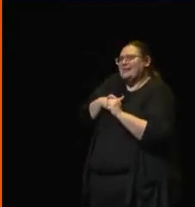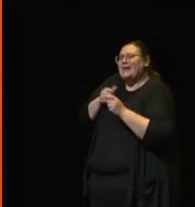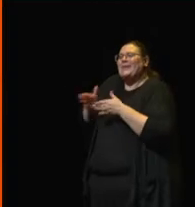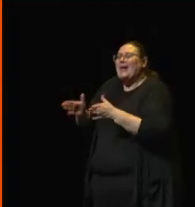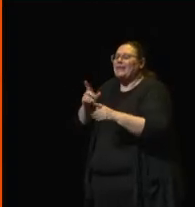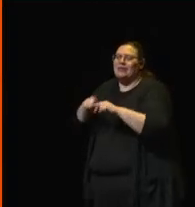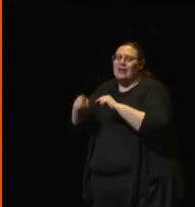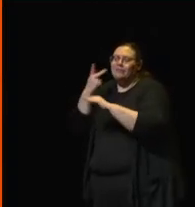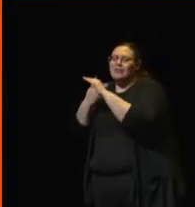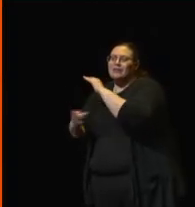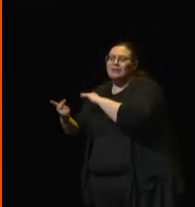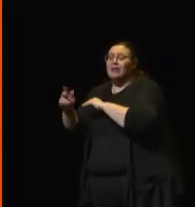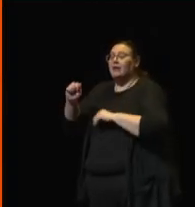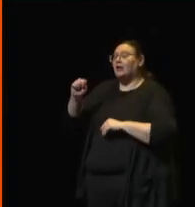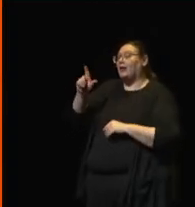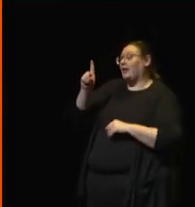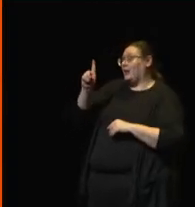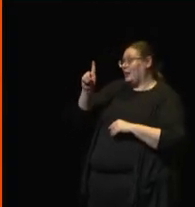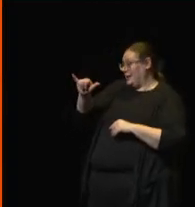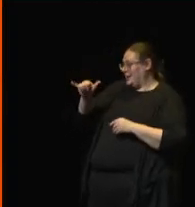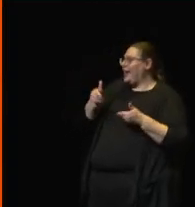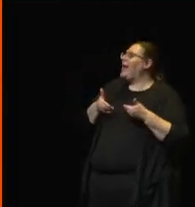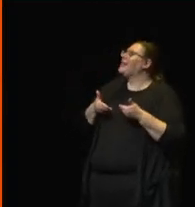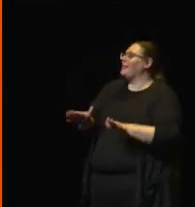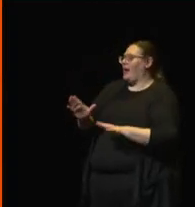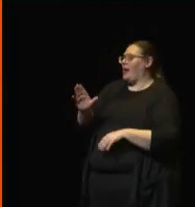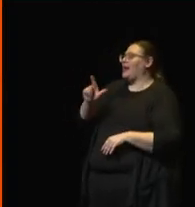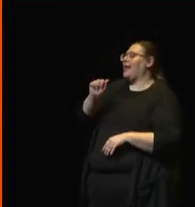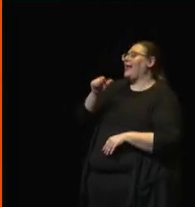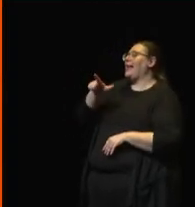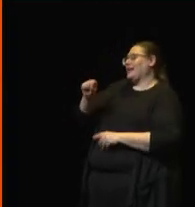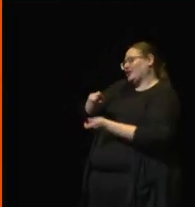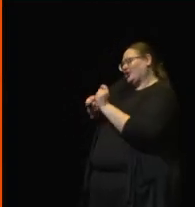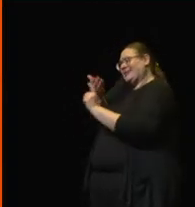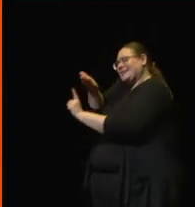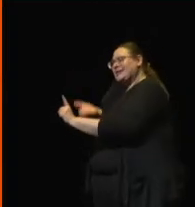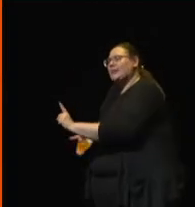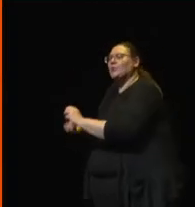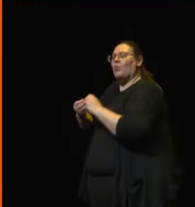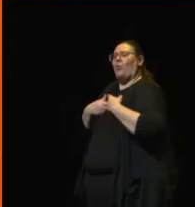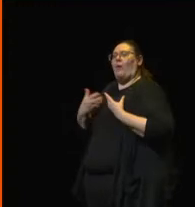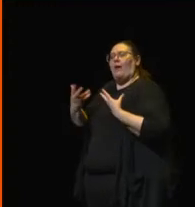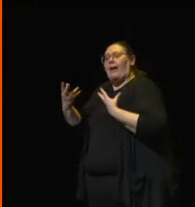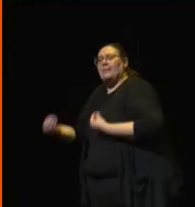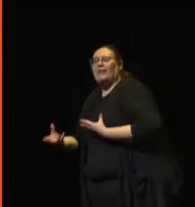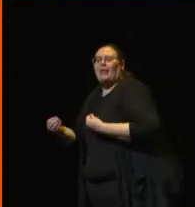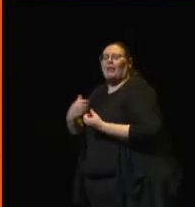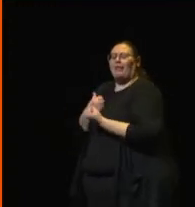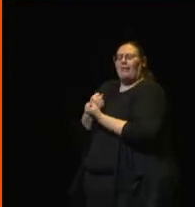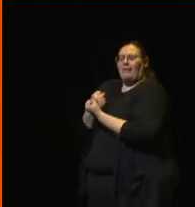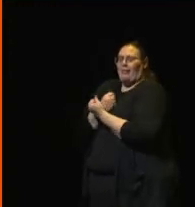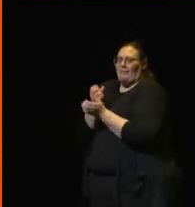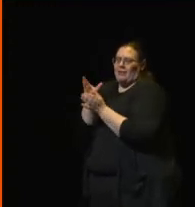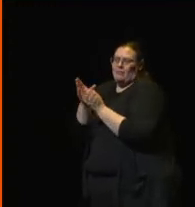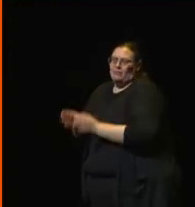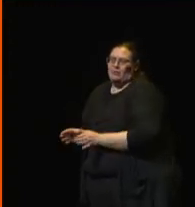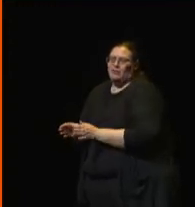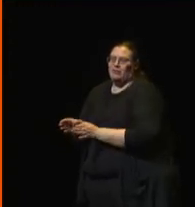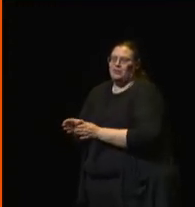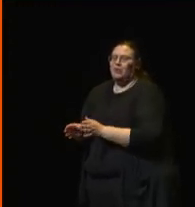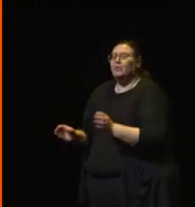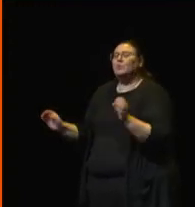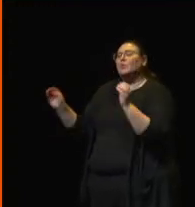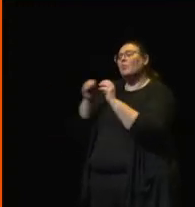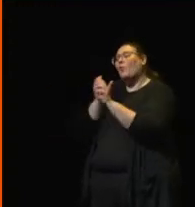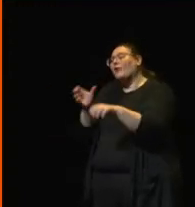And Ady allowed ALS to transform him into a more empathetic and loving person, into an even more